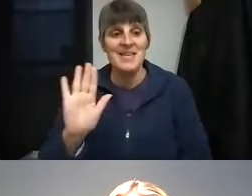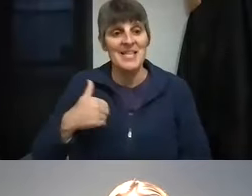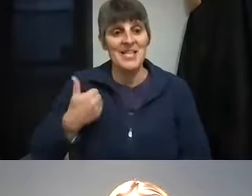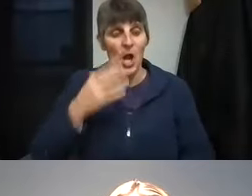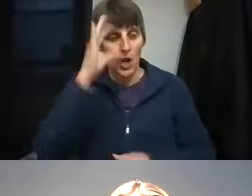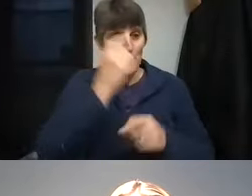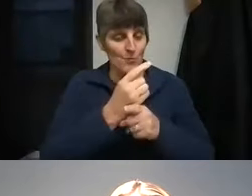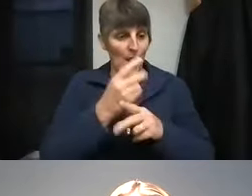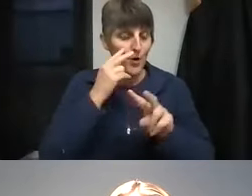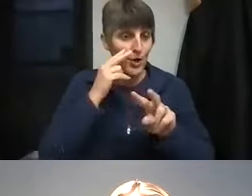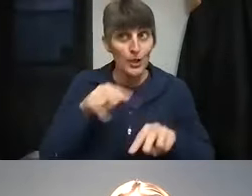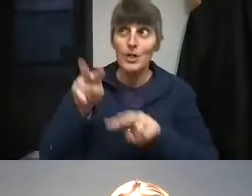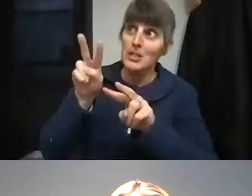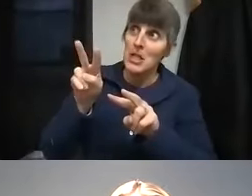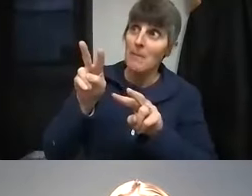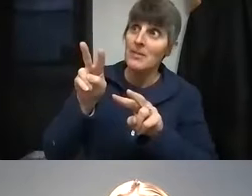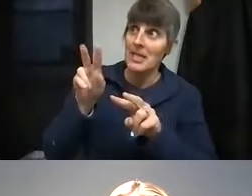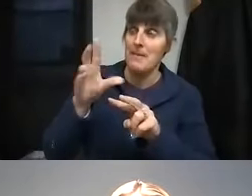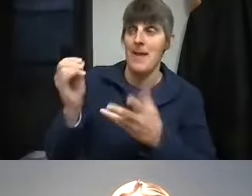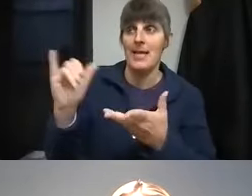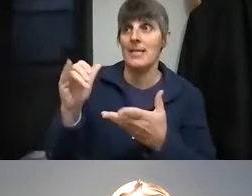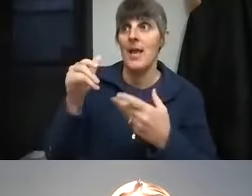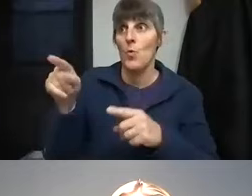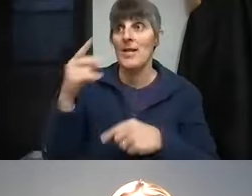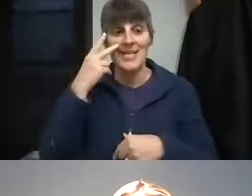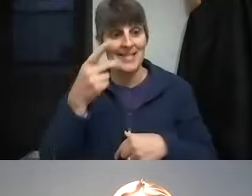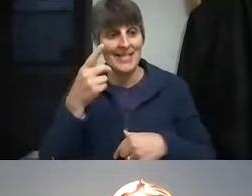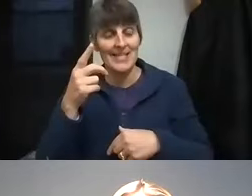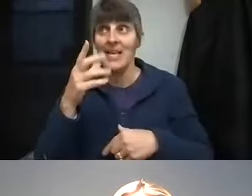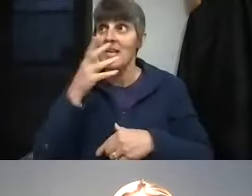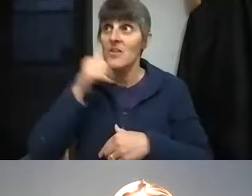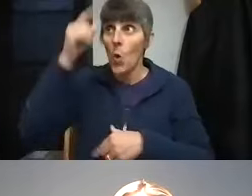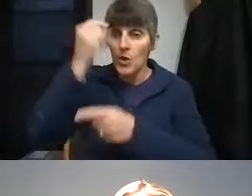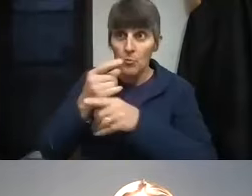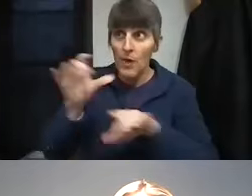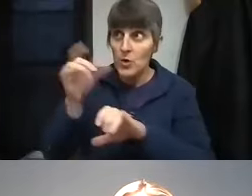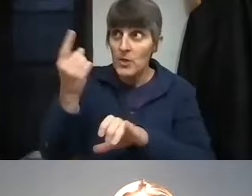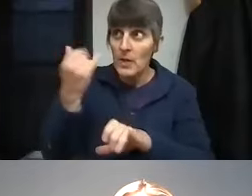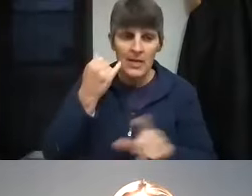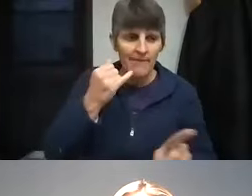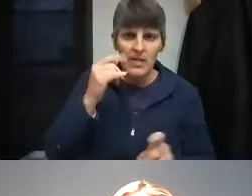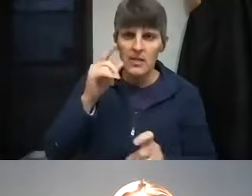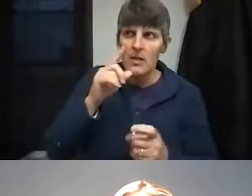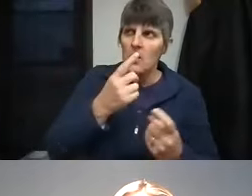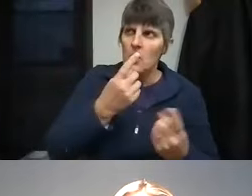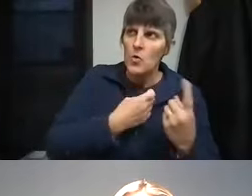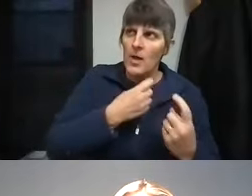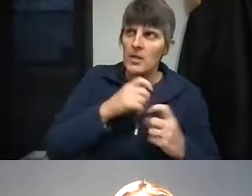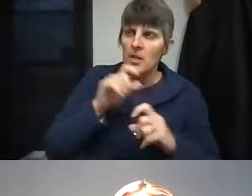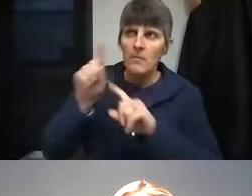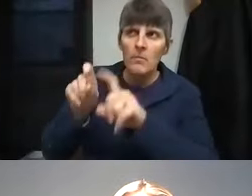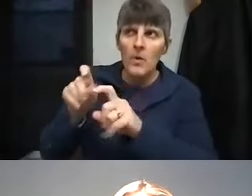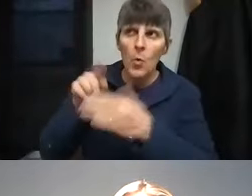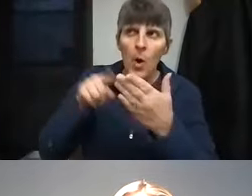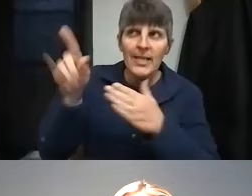up to him, and it's like when he sees his older brother doing something, if he's questioning it, if he sees his older brother doing it, he's